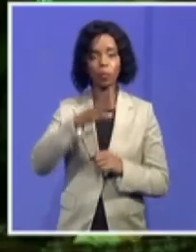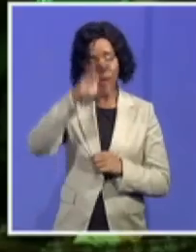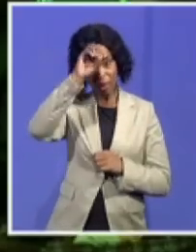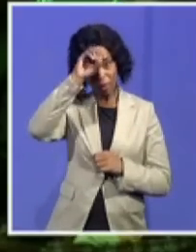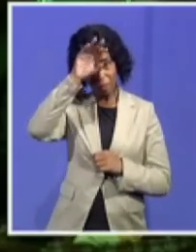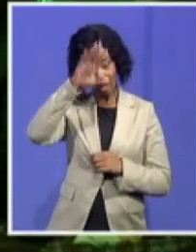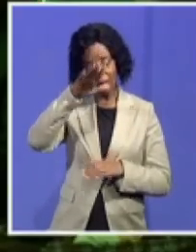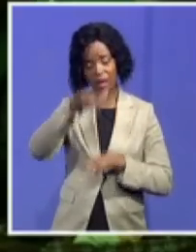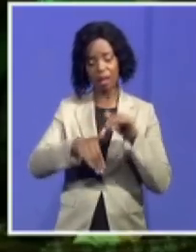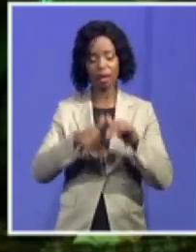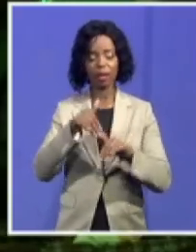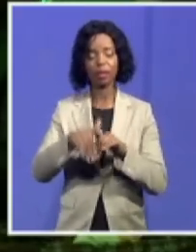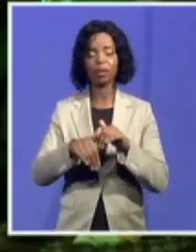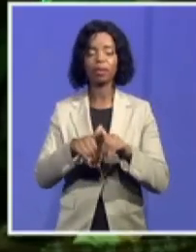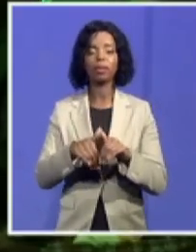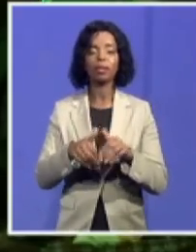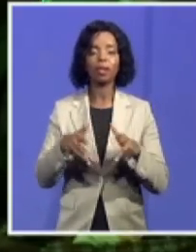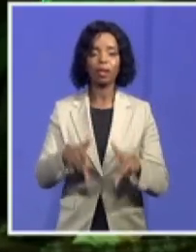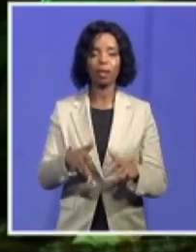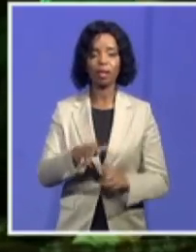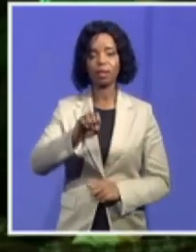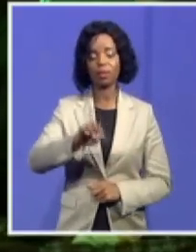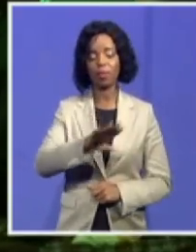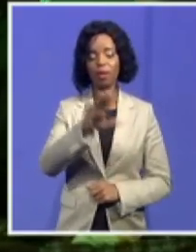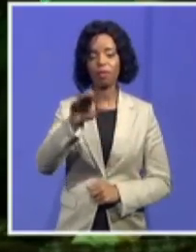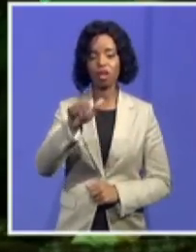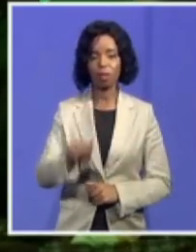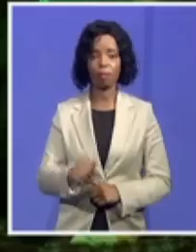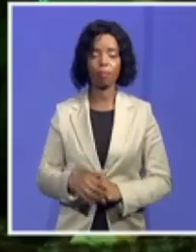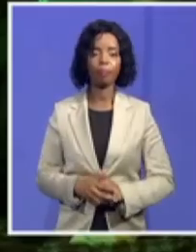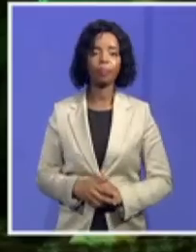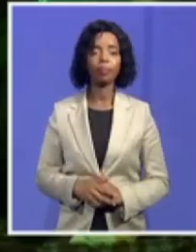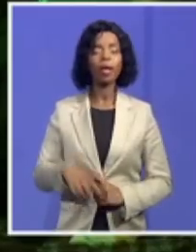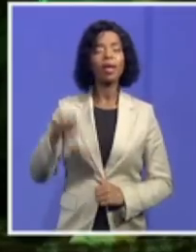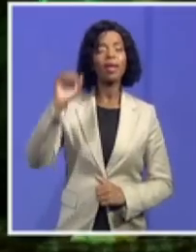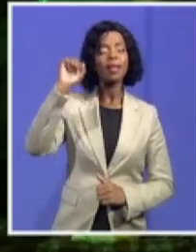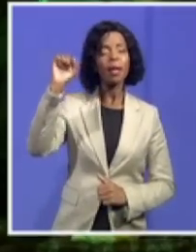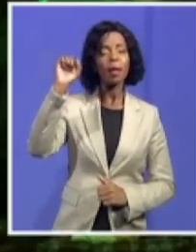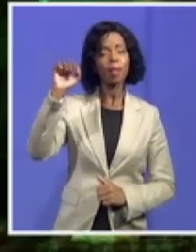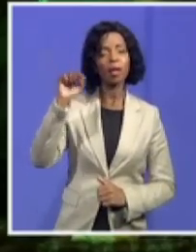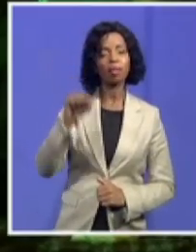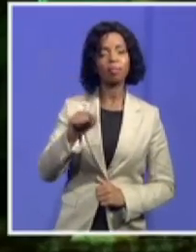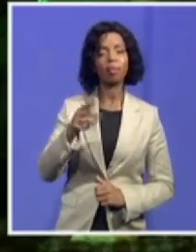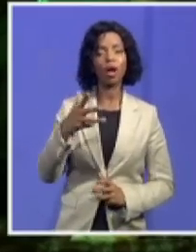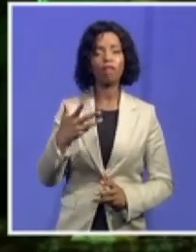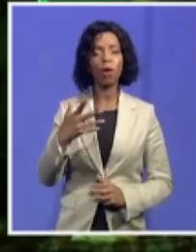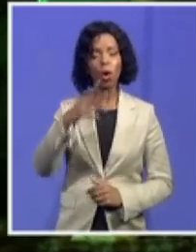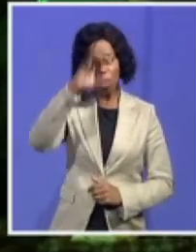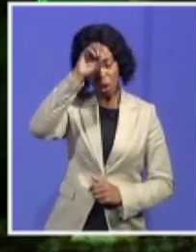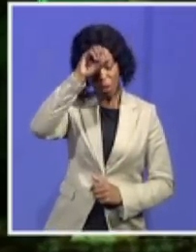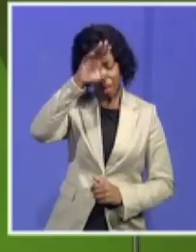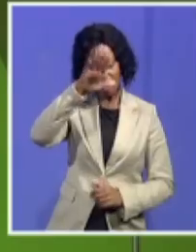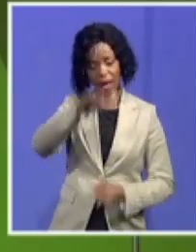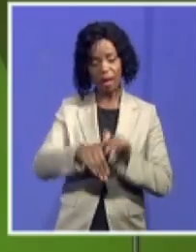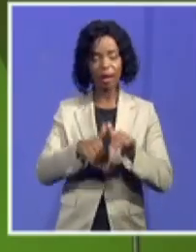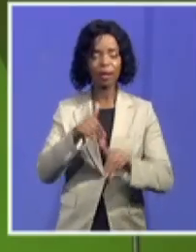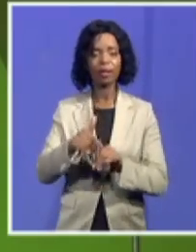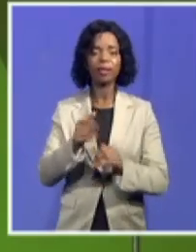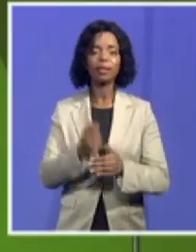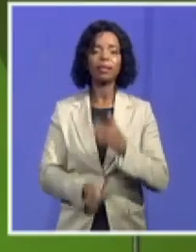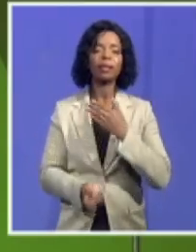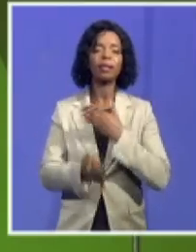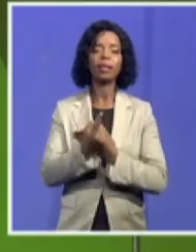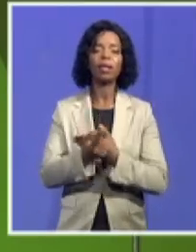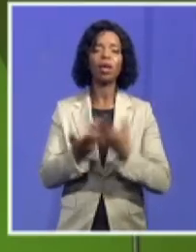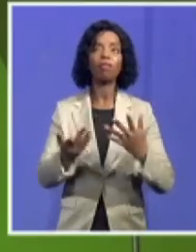The mining Indaba is taking place at what you could call an important moment in the global recovery from